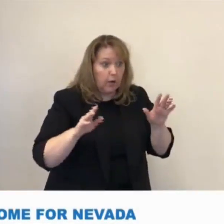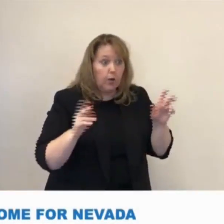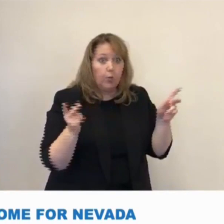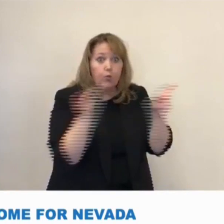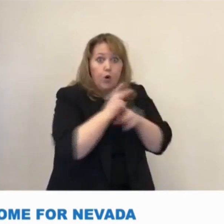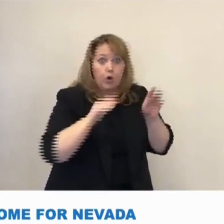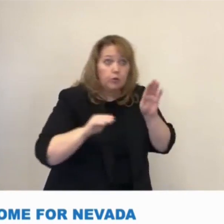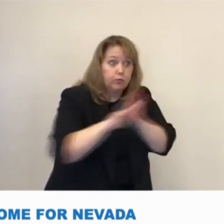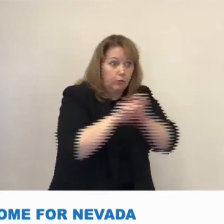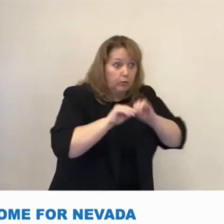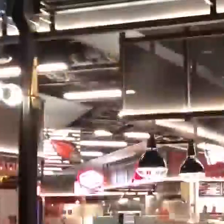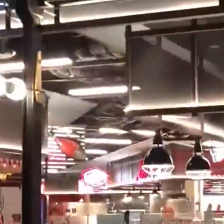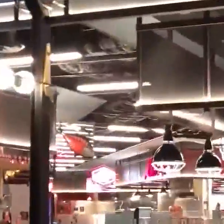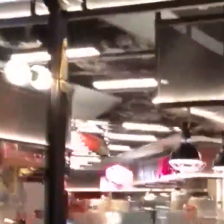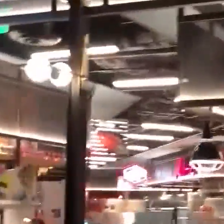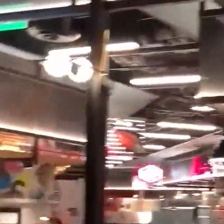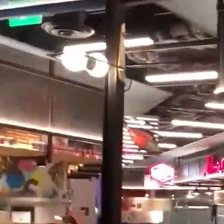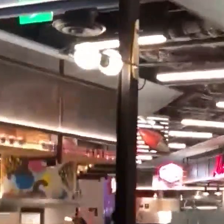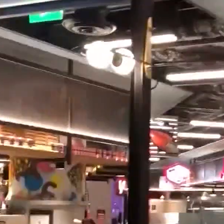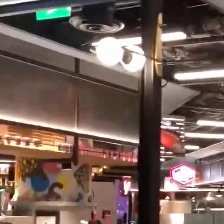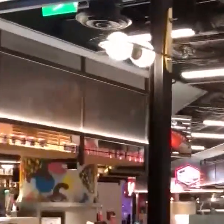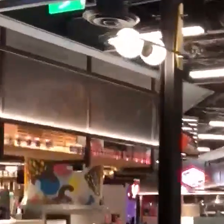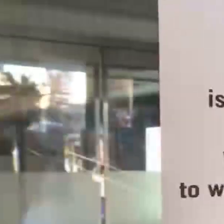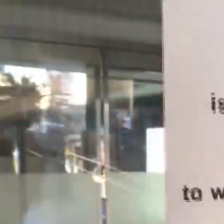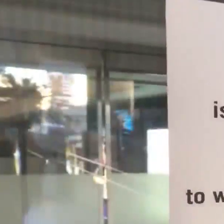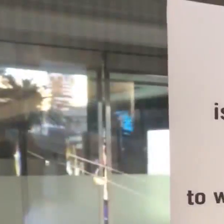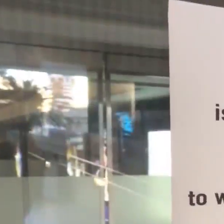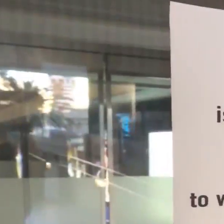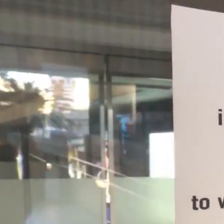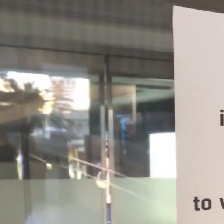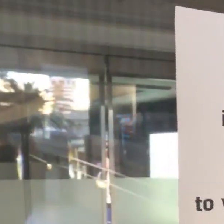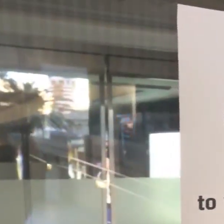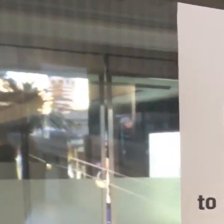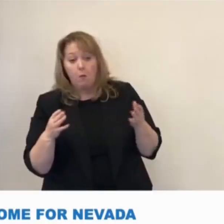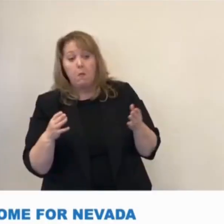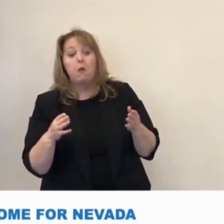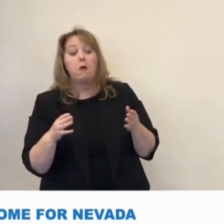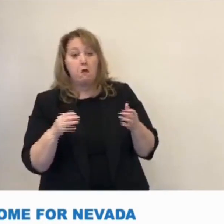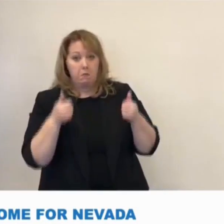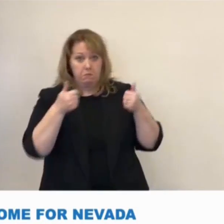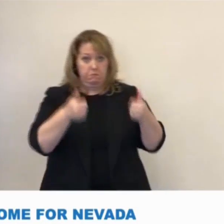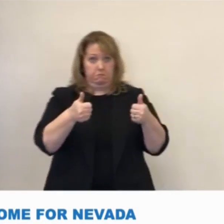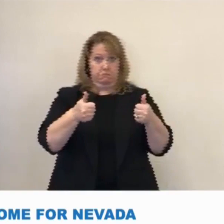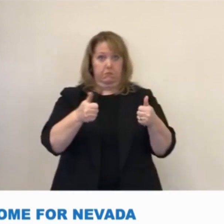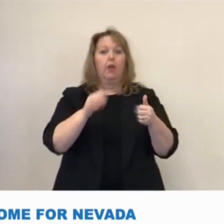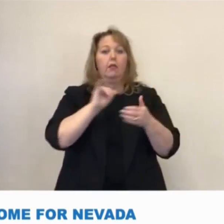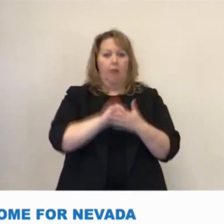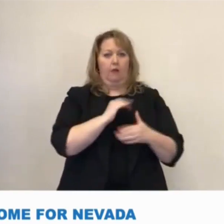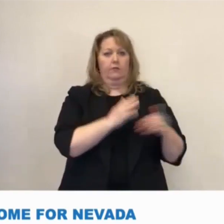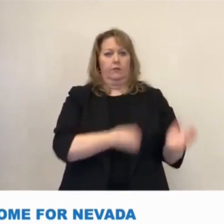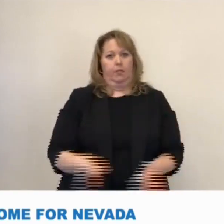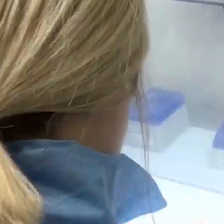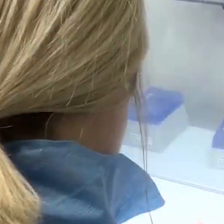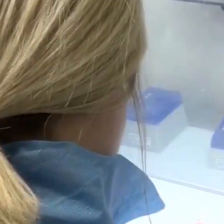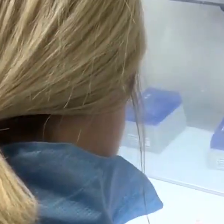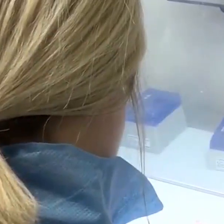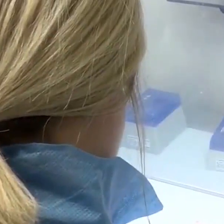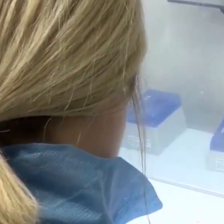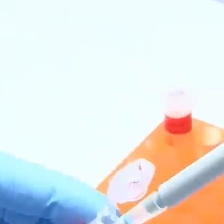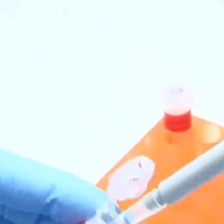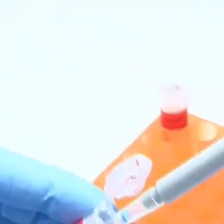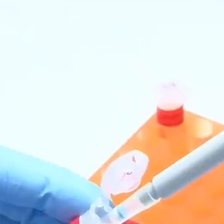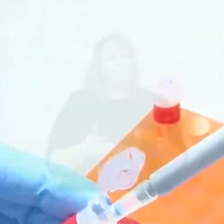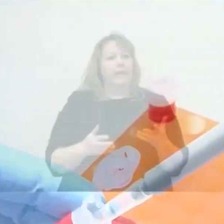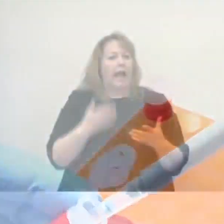as flipping a switch. After several weeks of COVID-19 shutdowns, our state leader shares his plans to rely